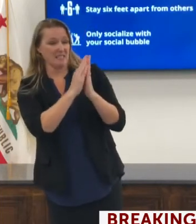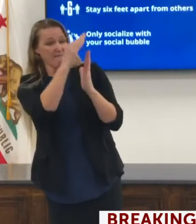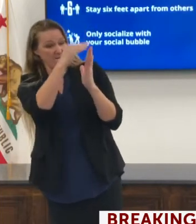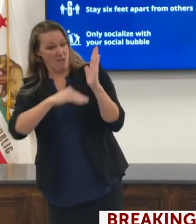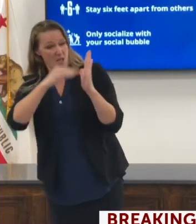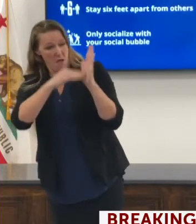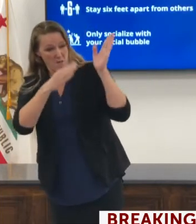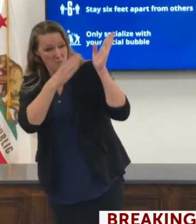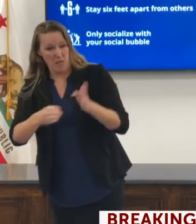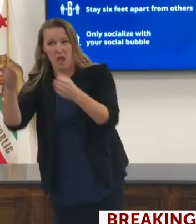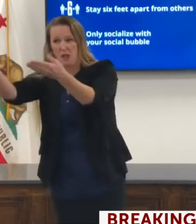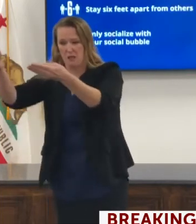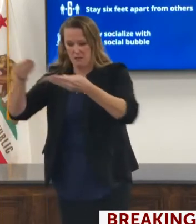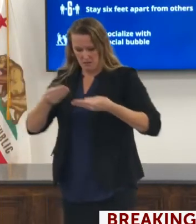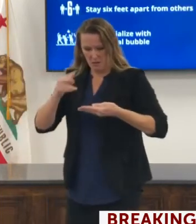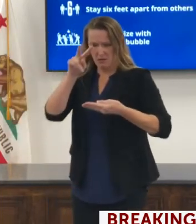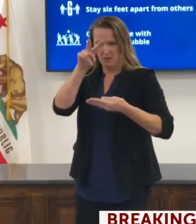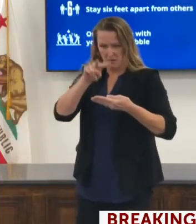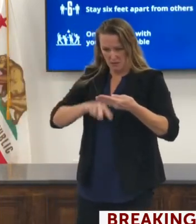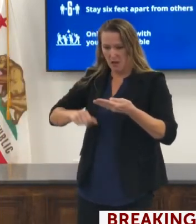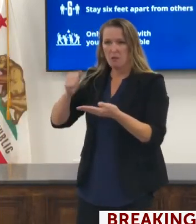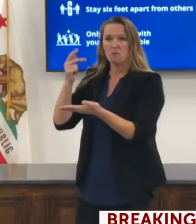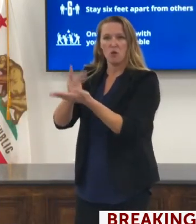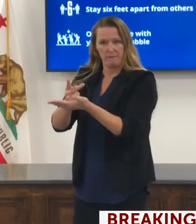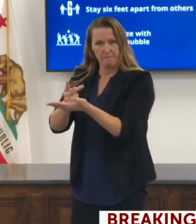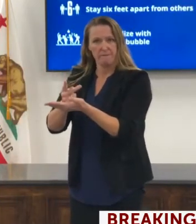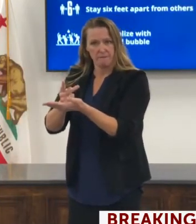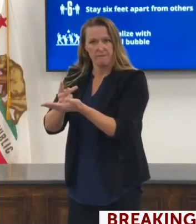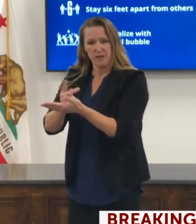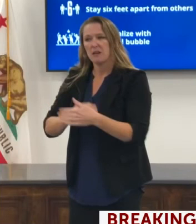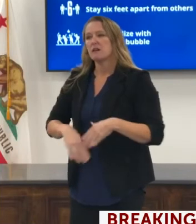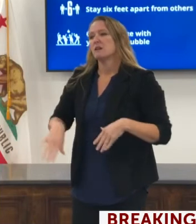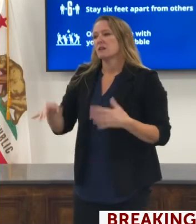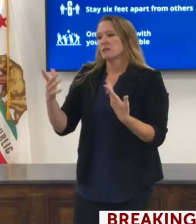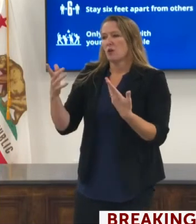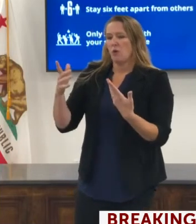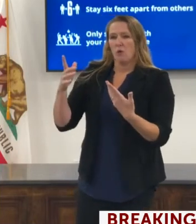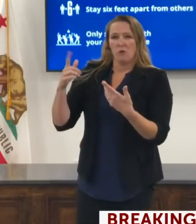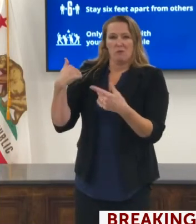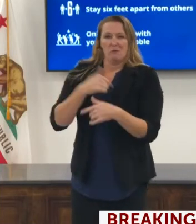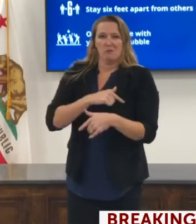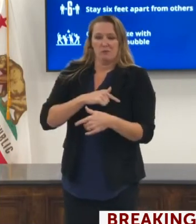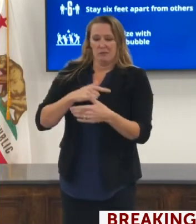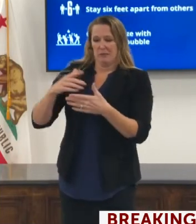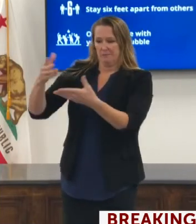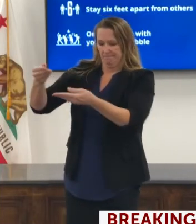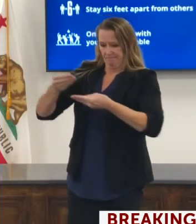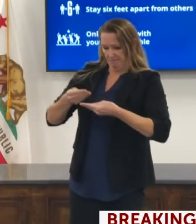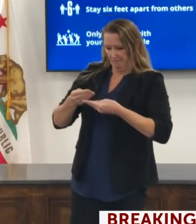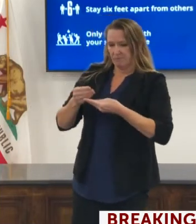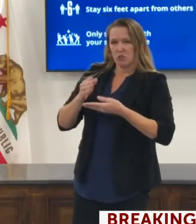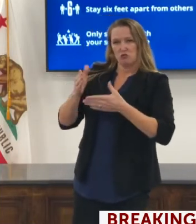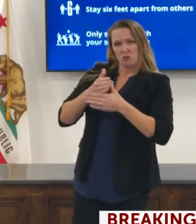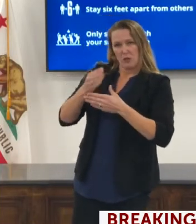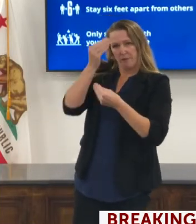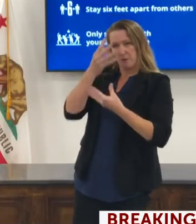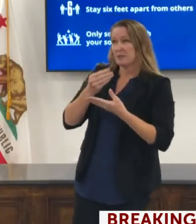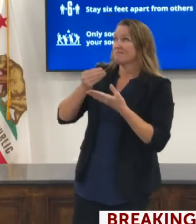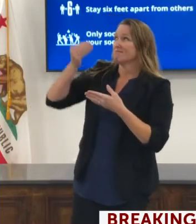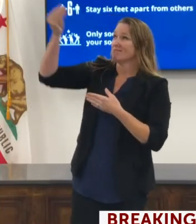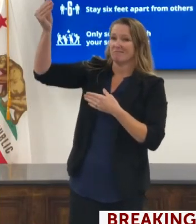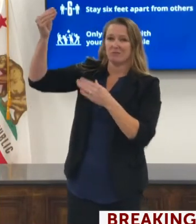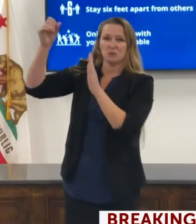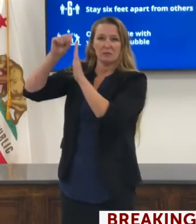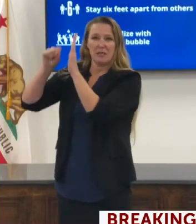they're going to operate within those elementary school grades. And we send that information to the state. And the school system